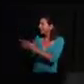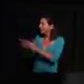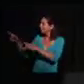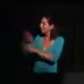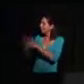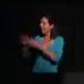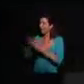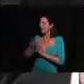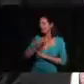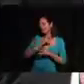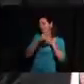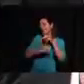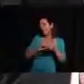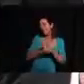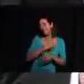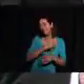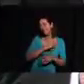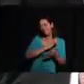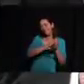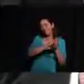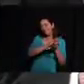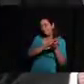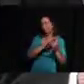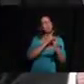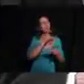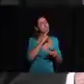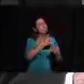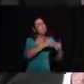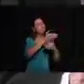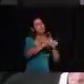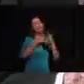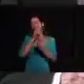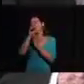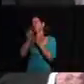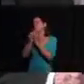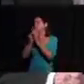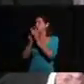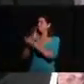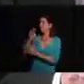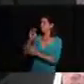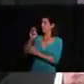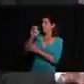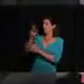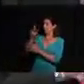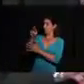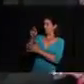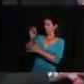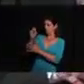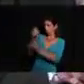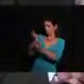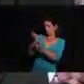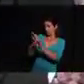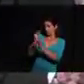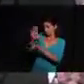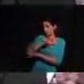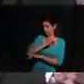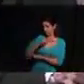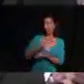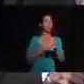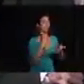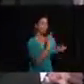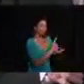credit. Now, tell me, we're going to watch this next video, and Mark Ross was a client of yours, correct? That's correct. A number